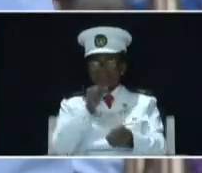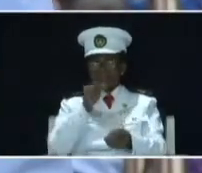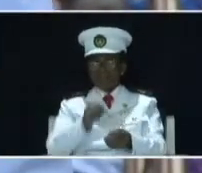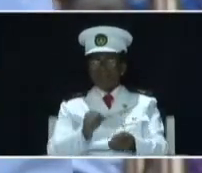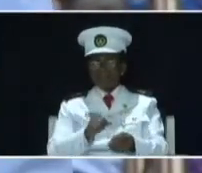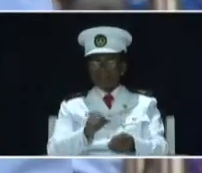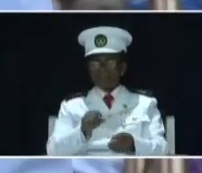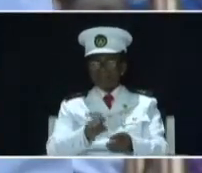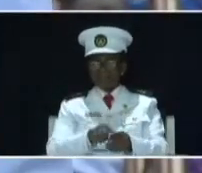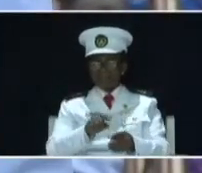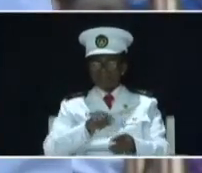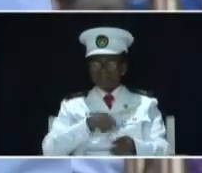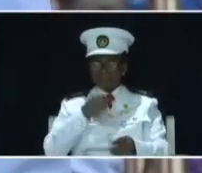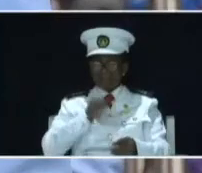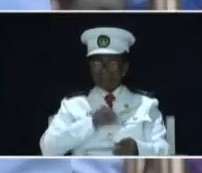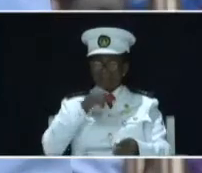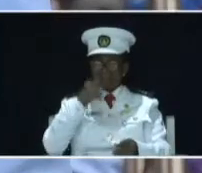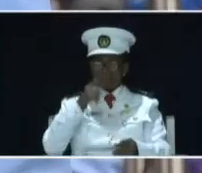cleaners,